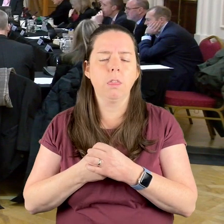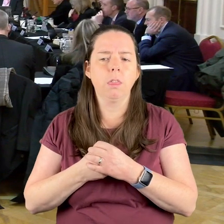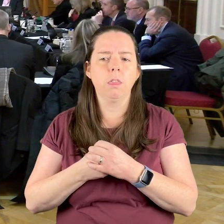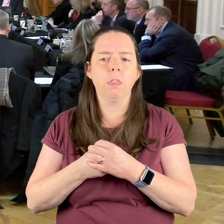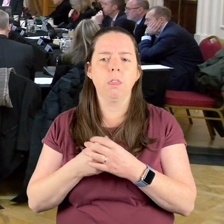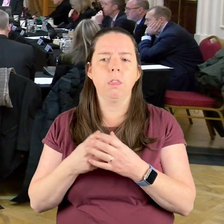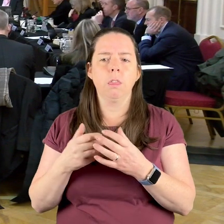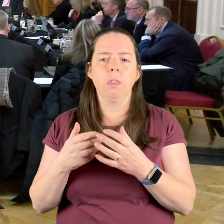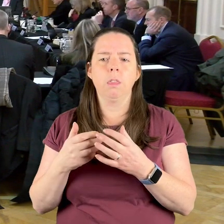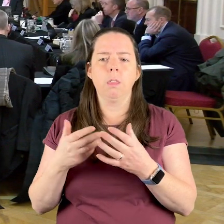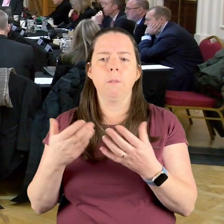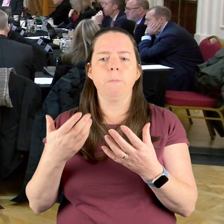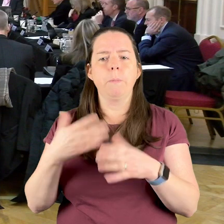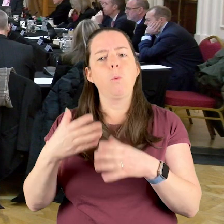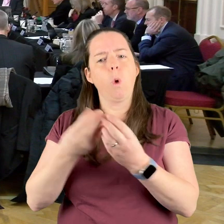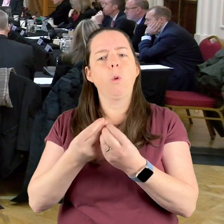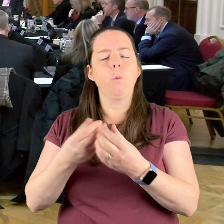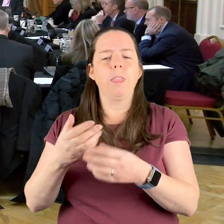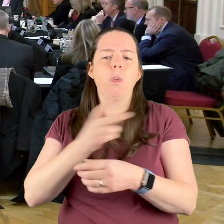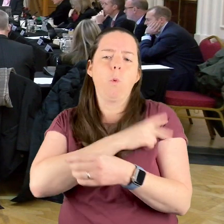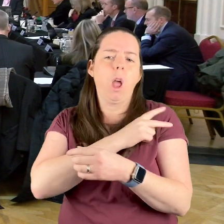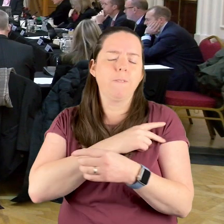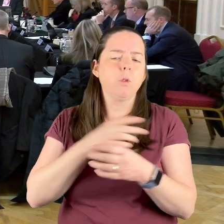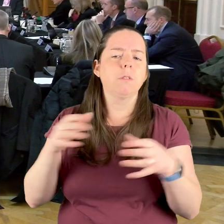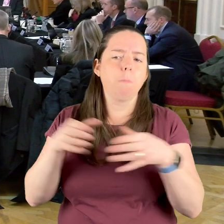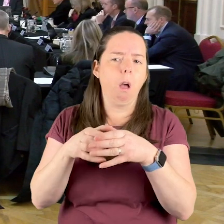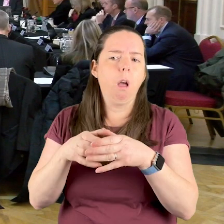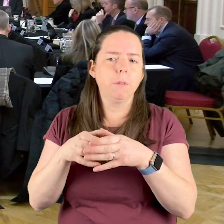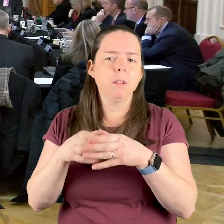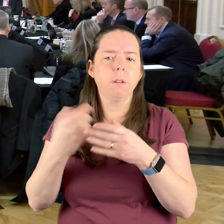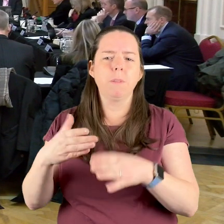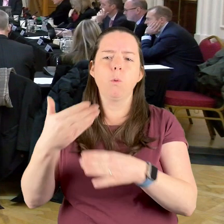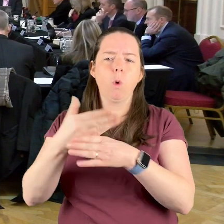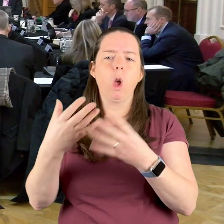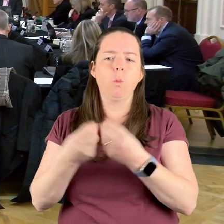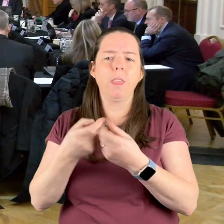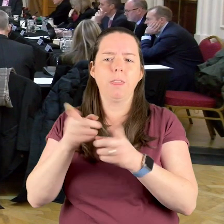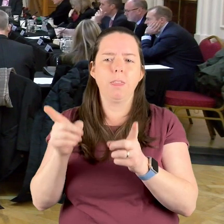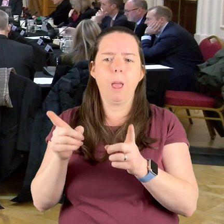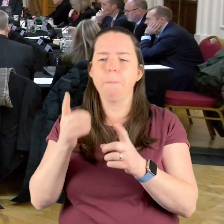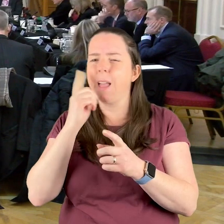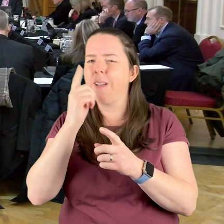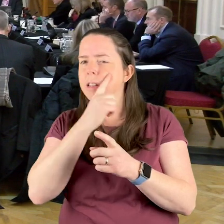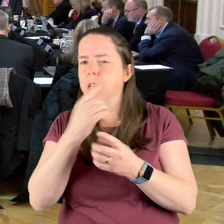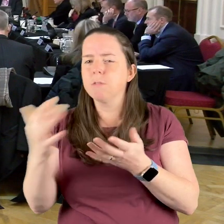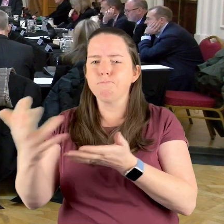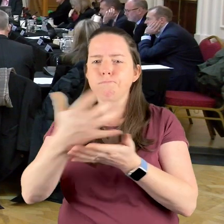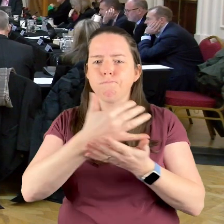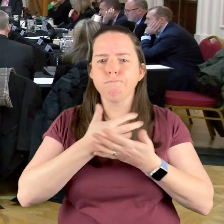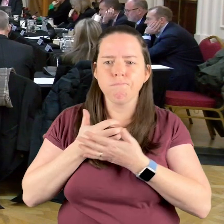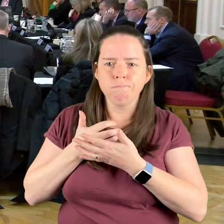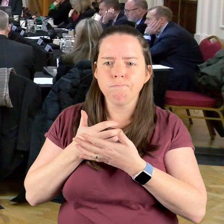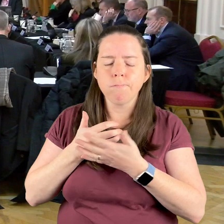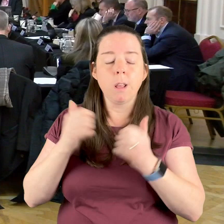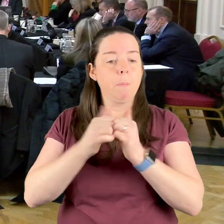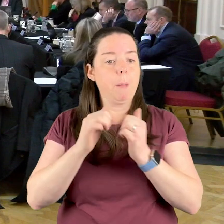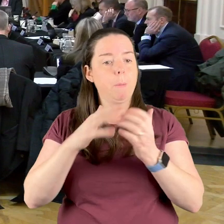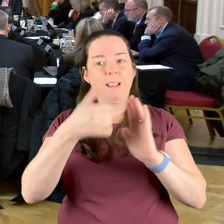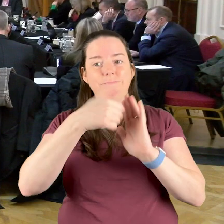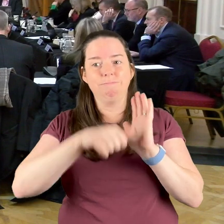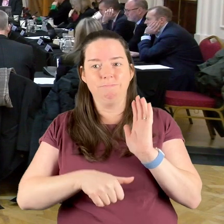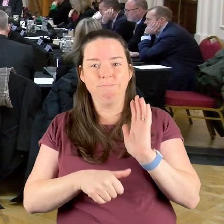we've worked with the workforce department, we've worked with them to get some of those evidence. And in the